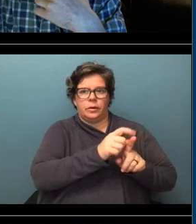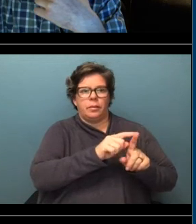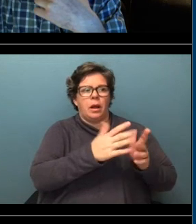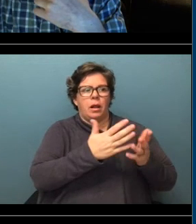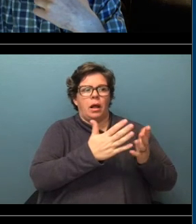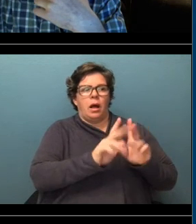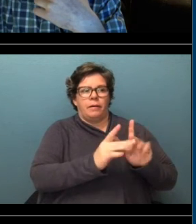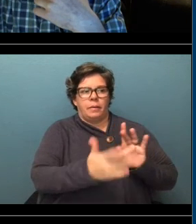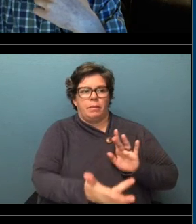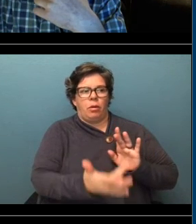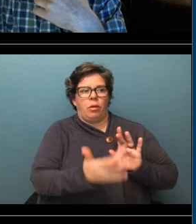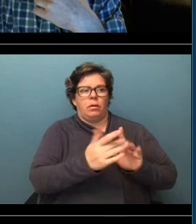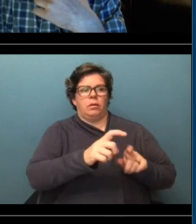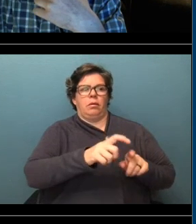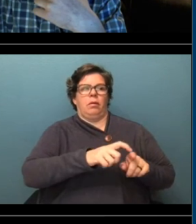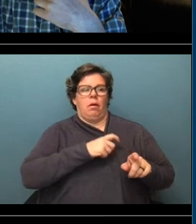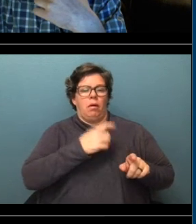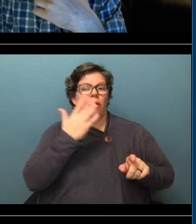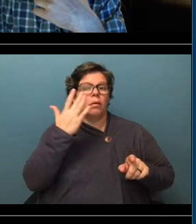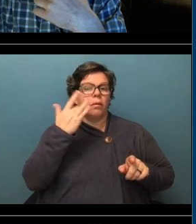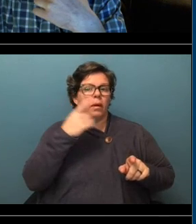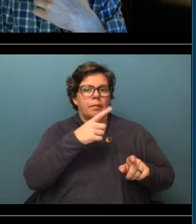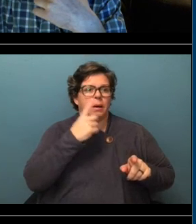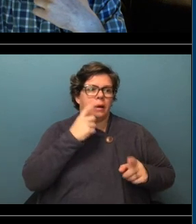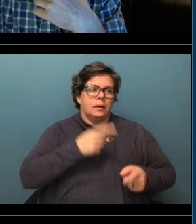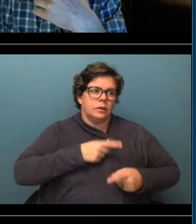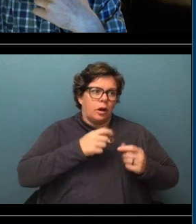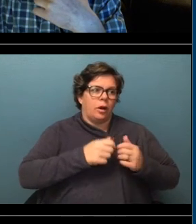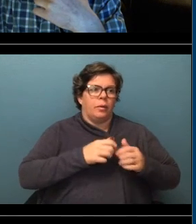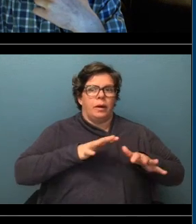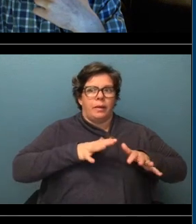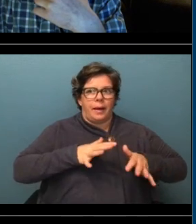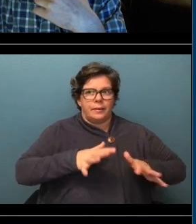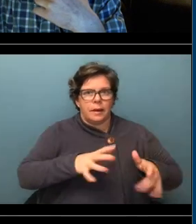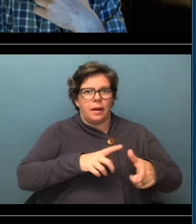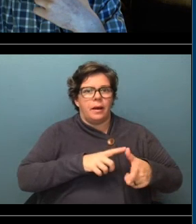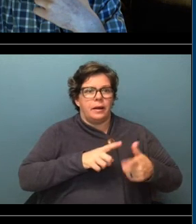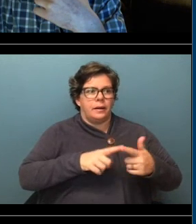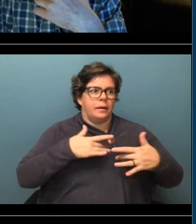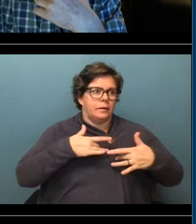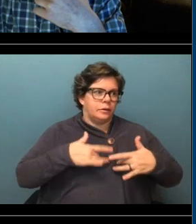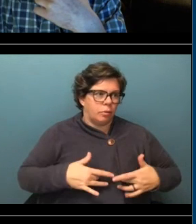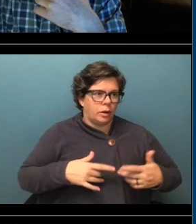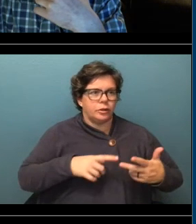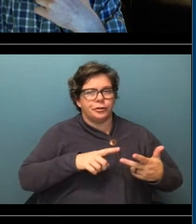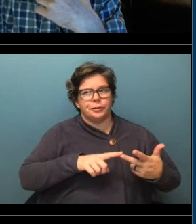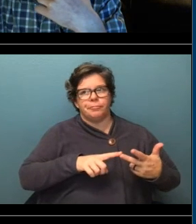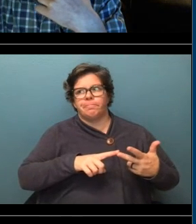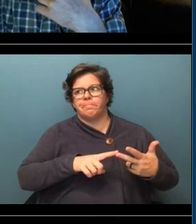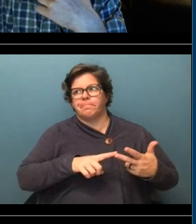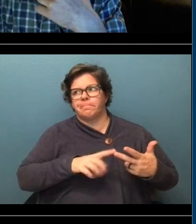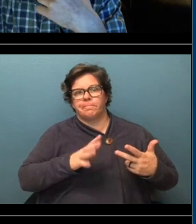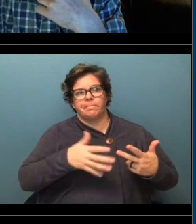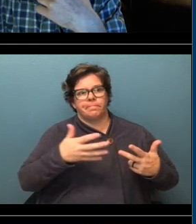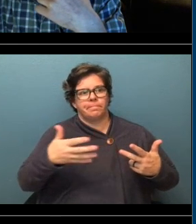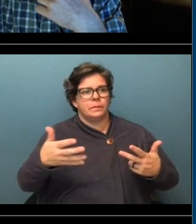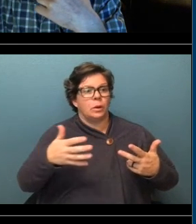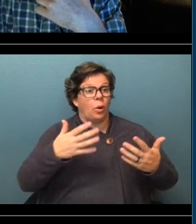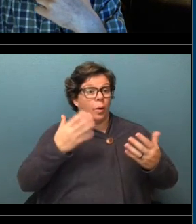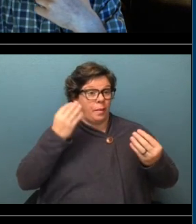reaching out and calling us because they're struggling with anxiety, depression, you know, or